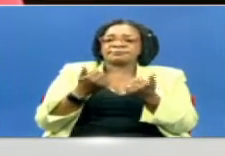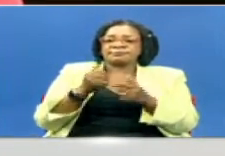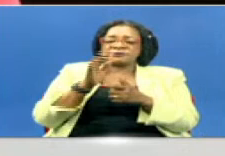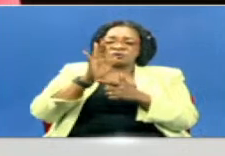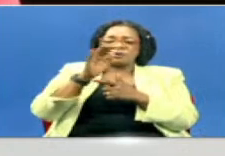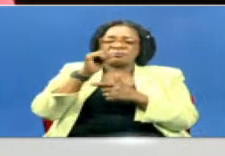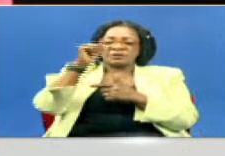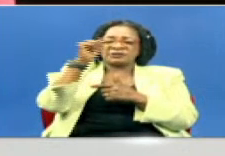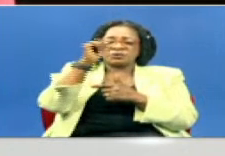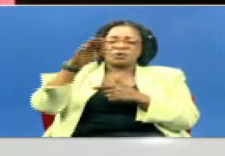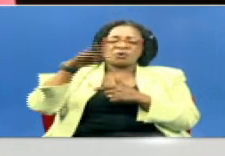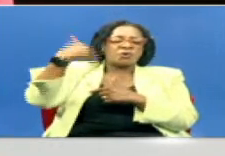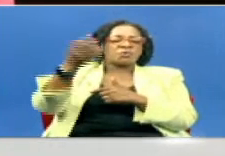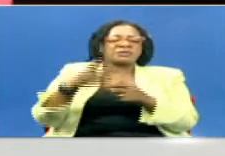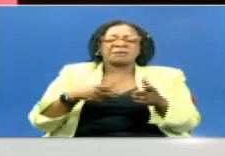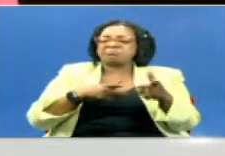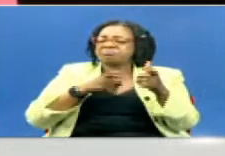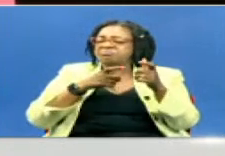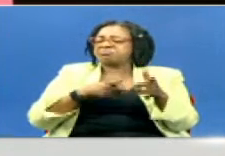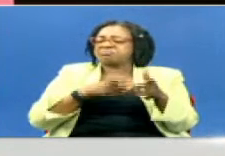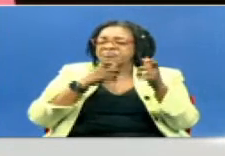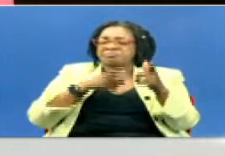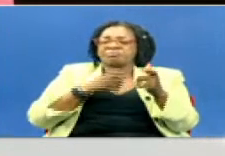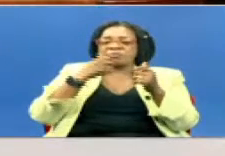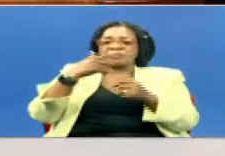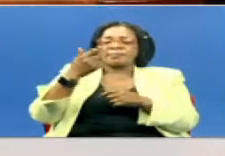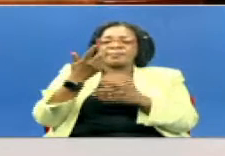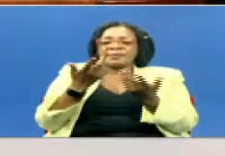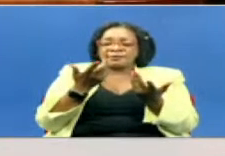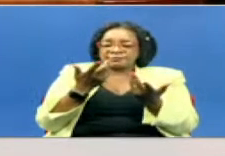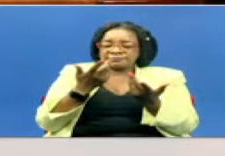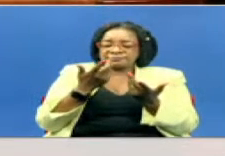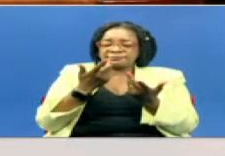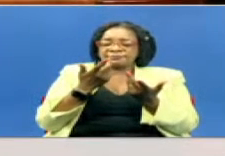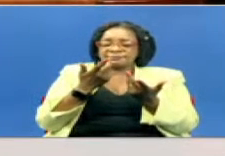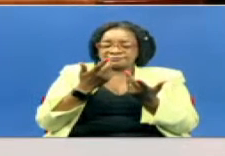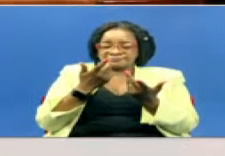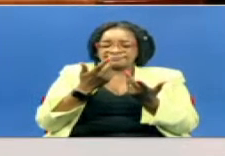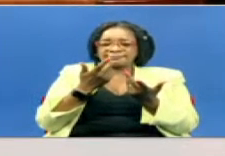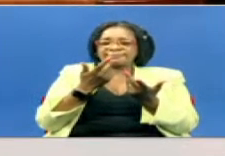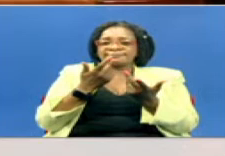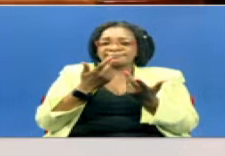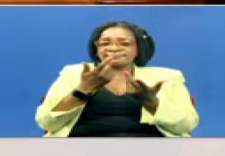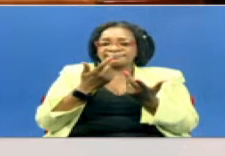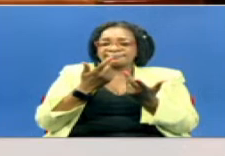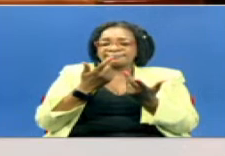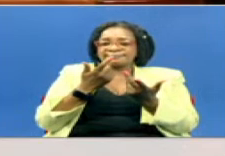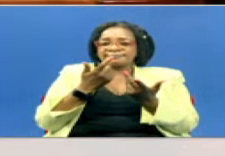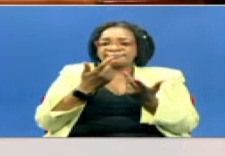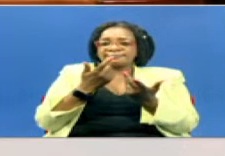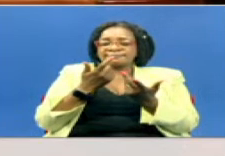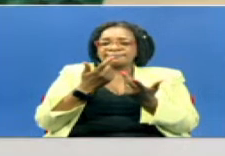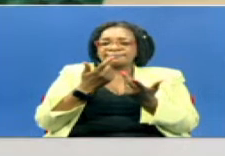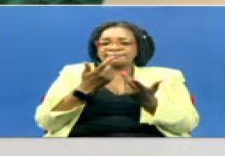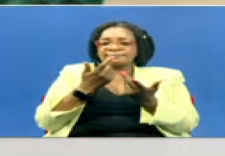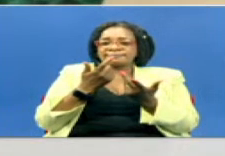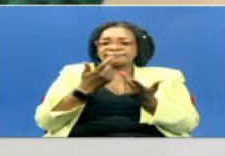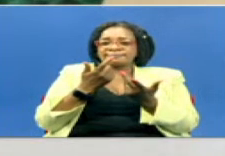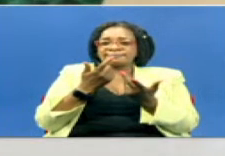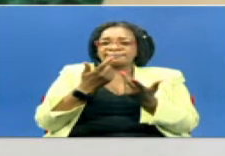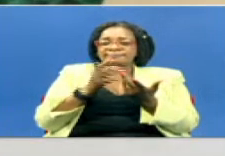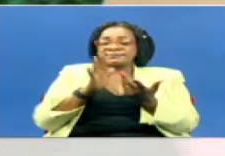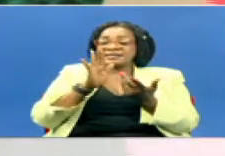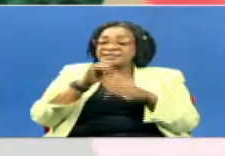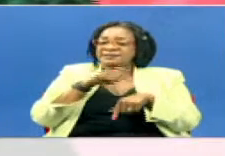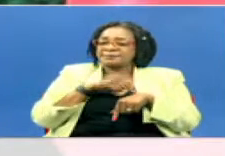every election cycle. Mm. Why do you think this is? Why do you find yourself in this situation every cycle? This time,